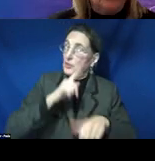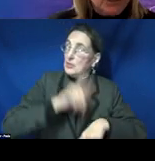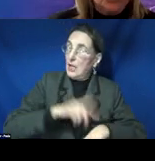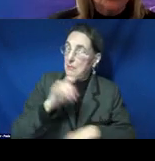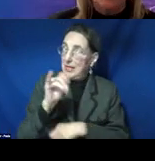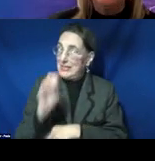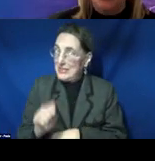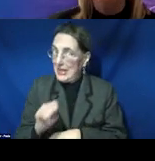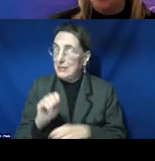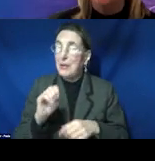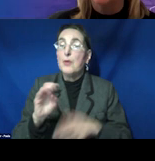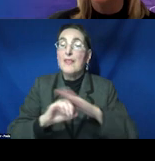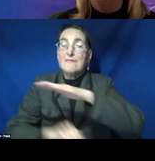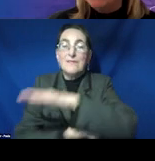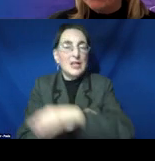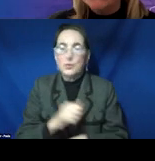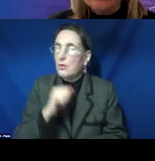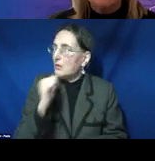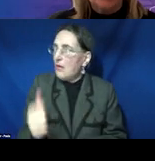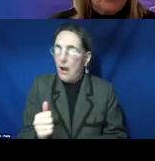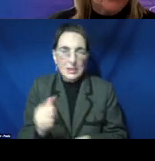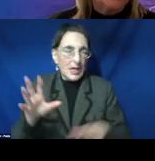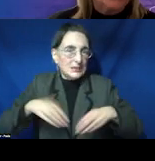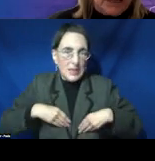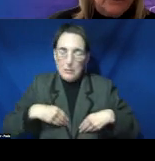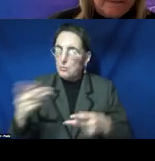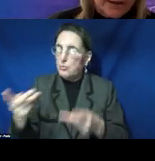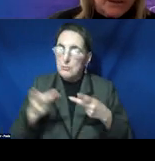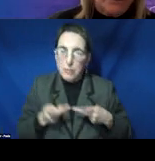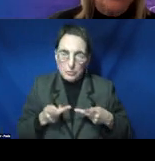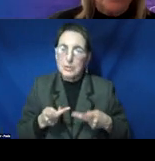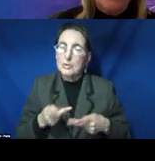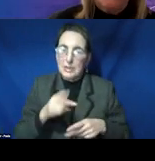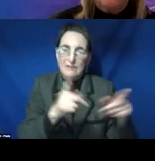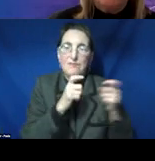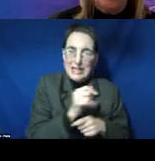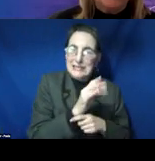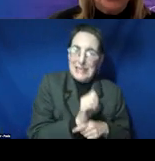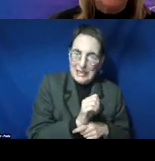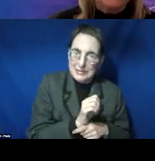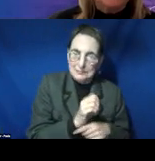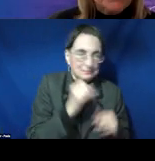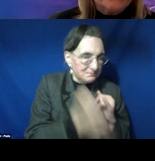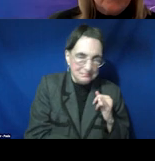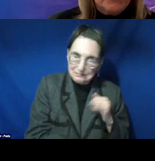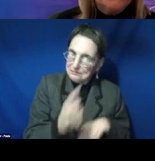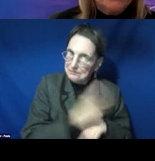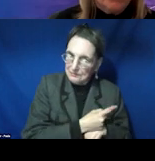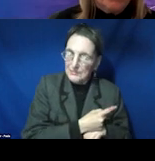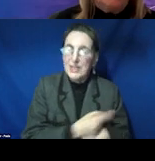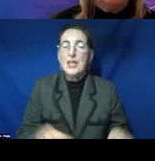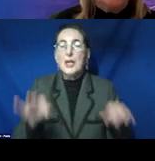the foundation would no longer accept proposals in Fastlane. The Important Notice